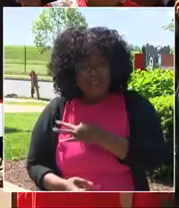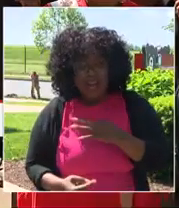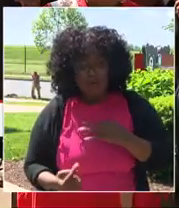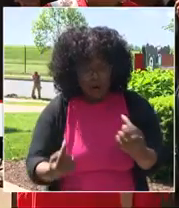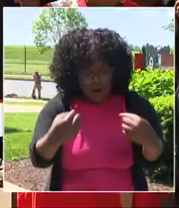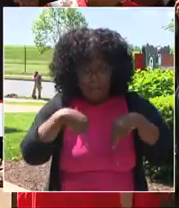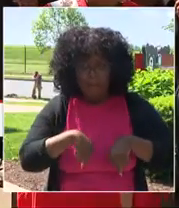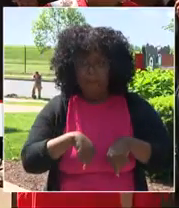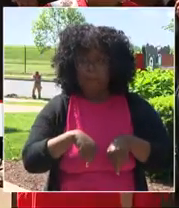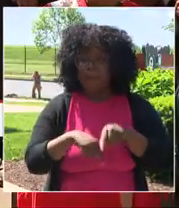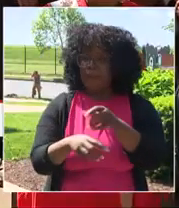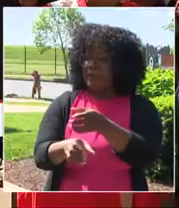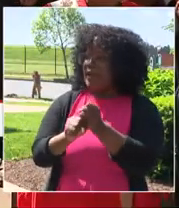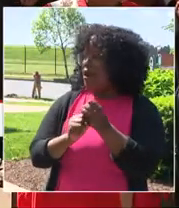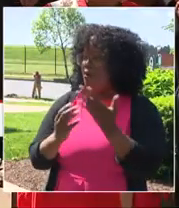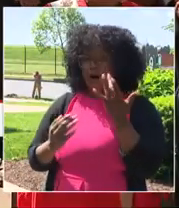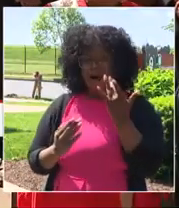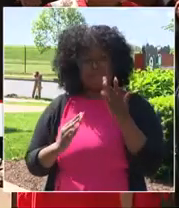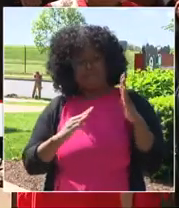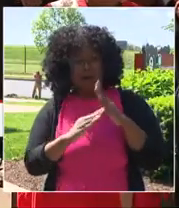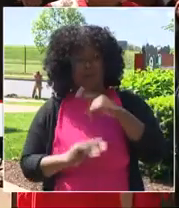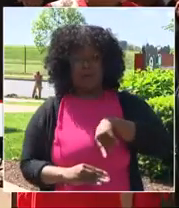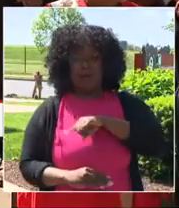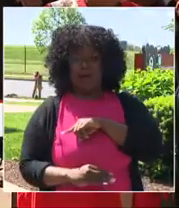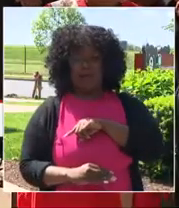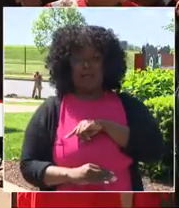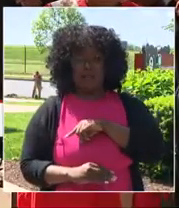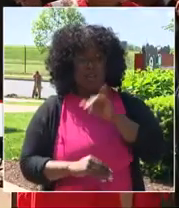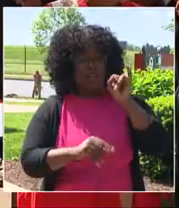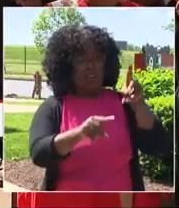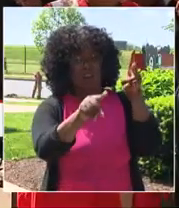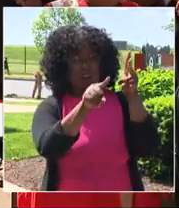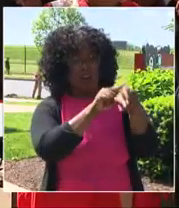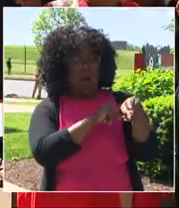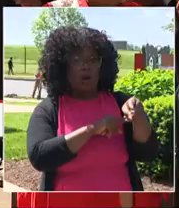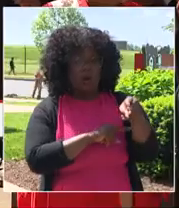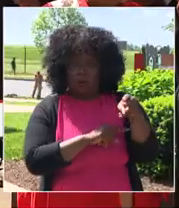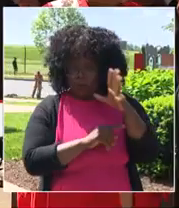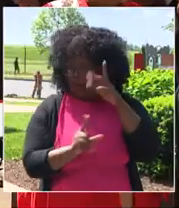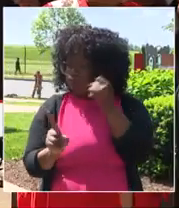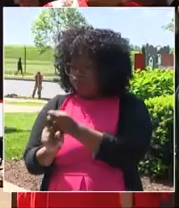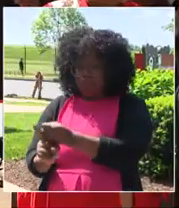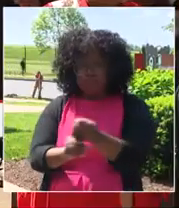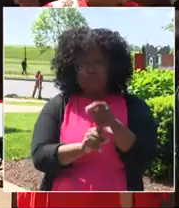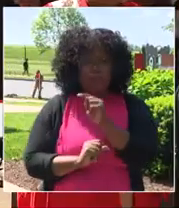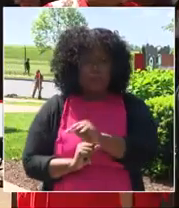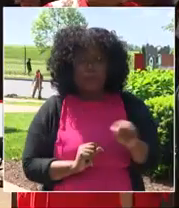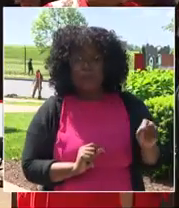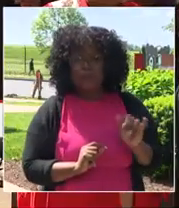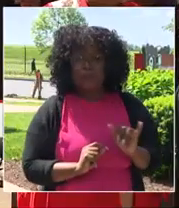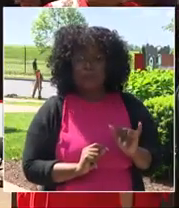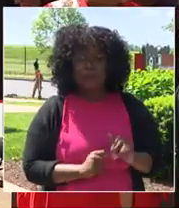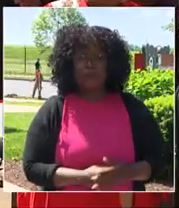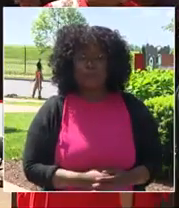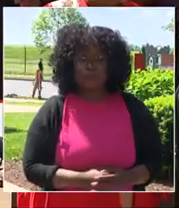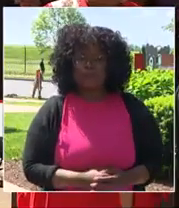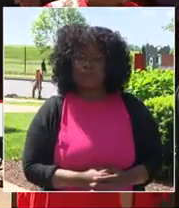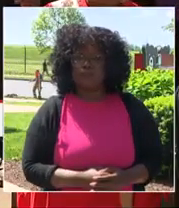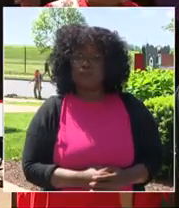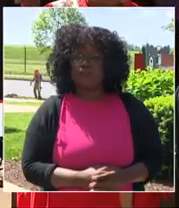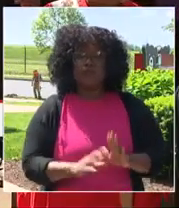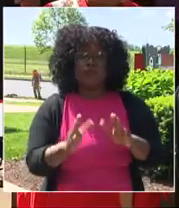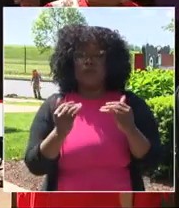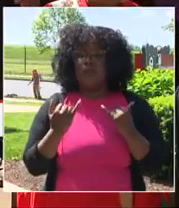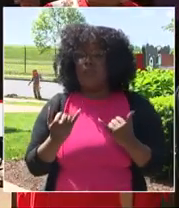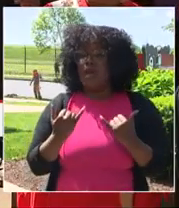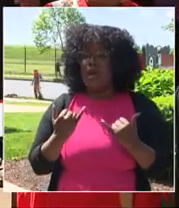very plain that these cuts would be real cuts that would force reductions in services. So I'm going to give anybody an